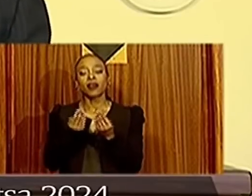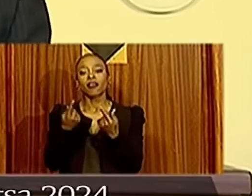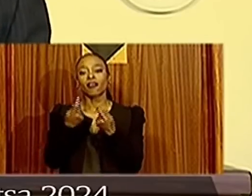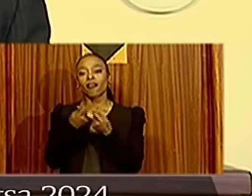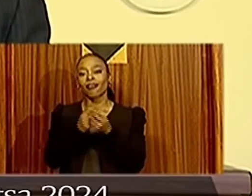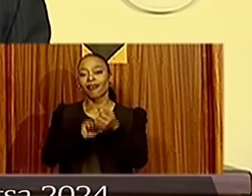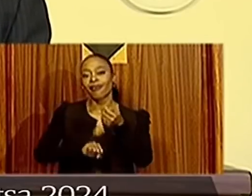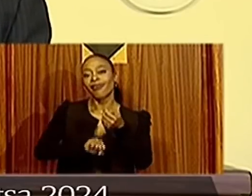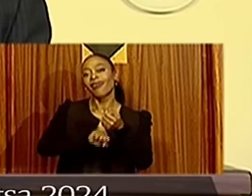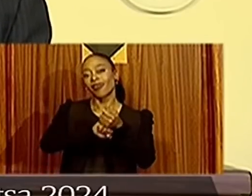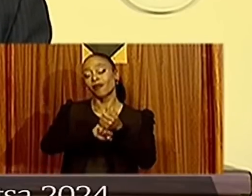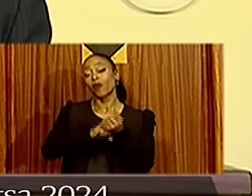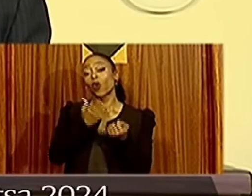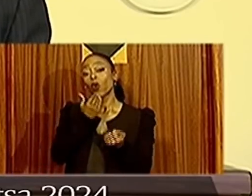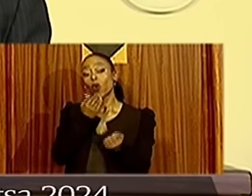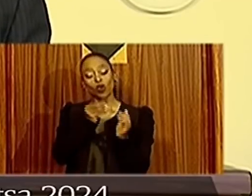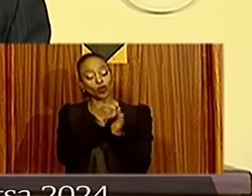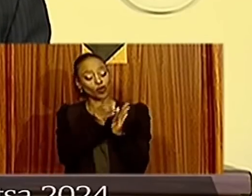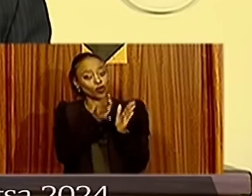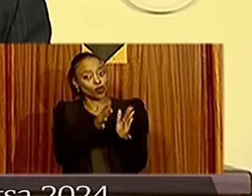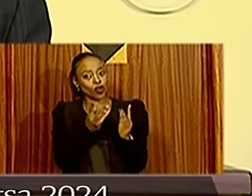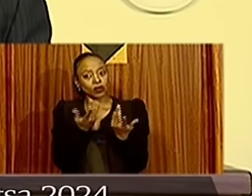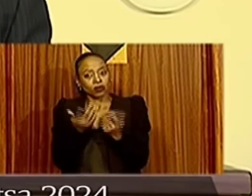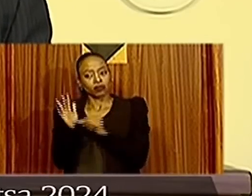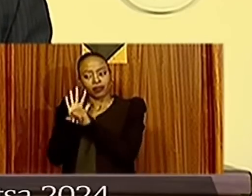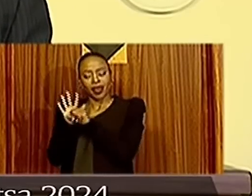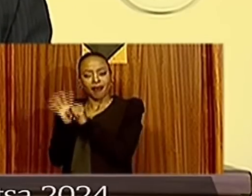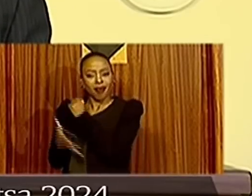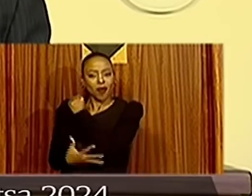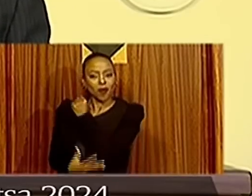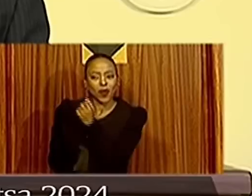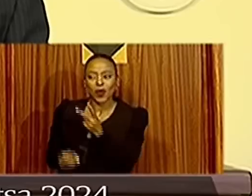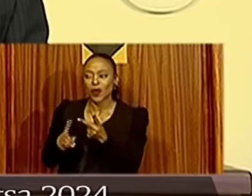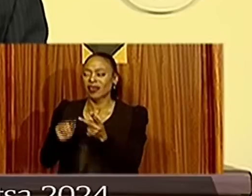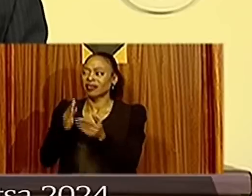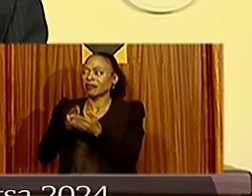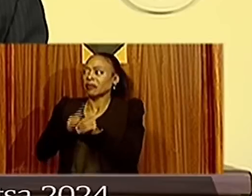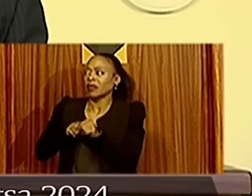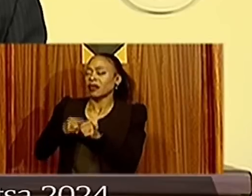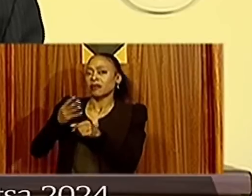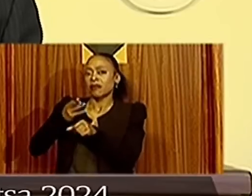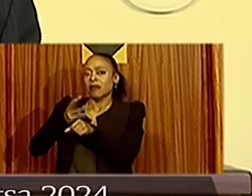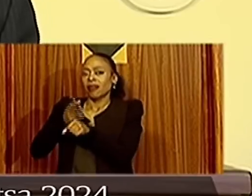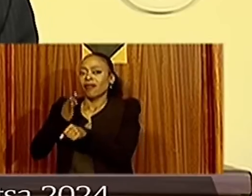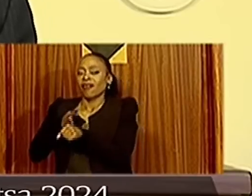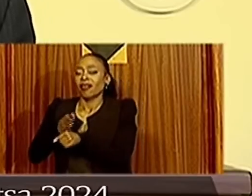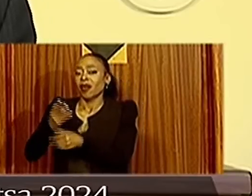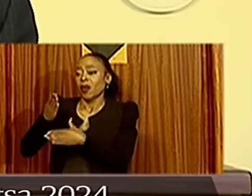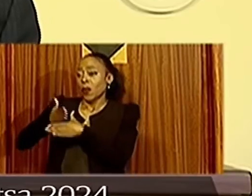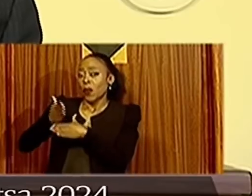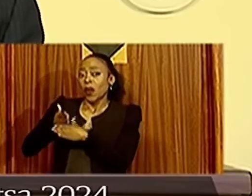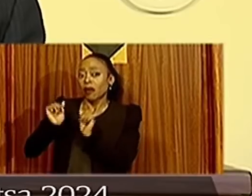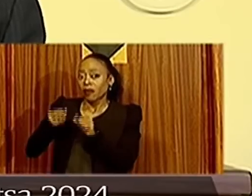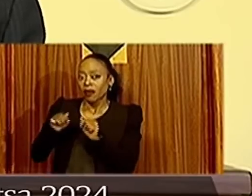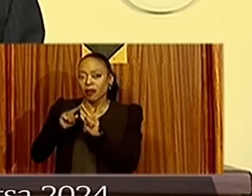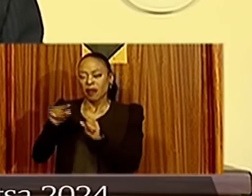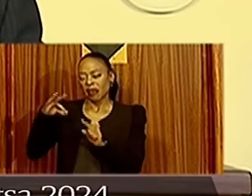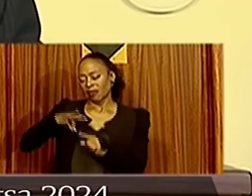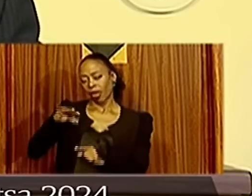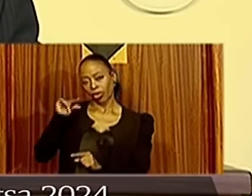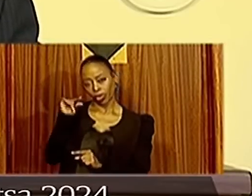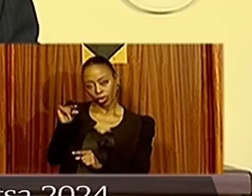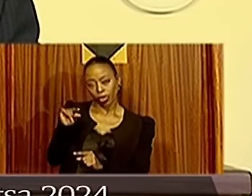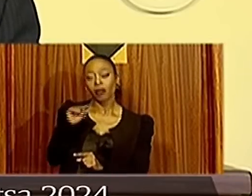support for students from poor and working-class families. We have doubled the number of students